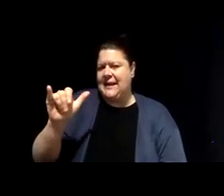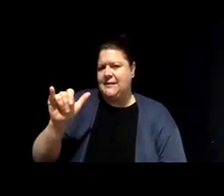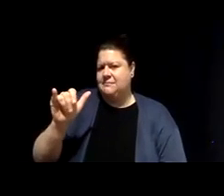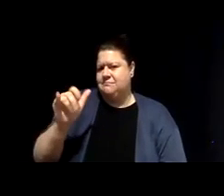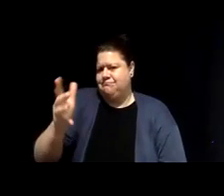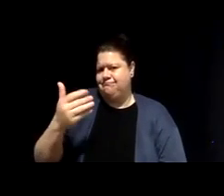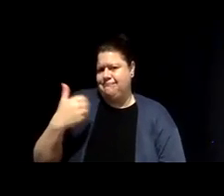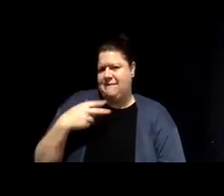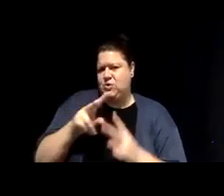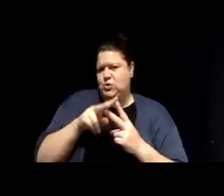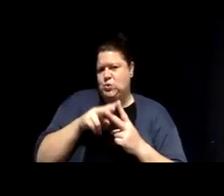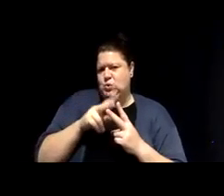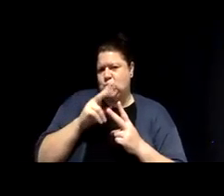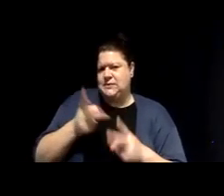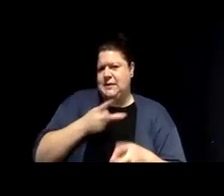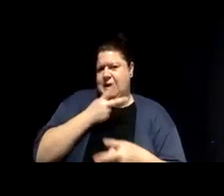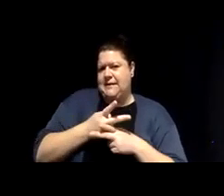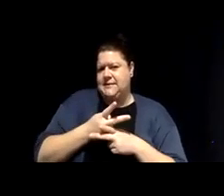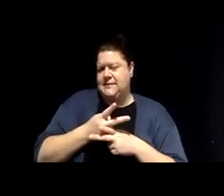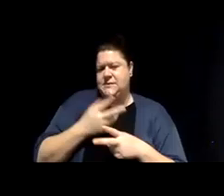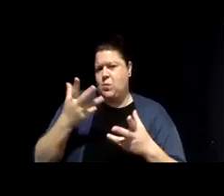There's two types of immunity.